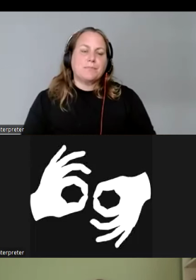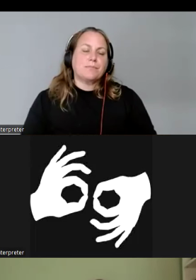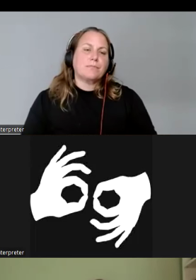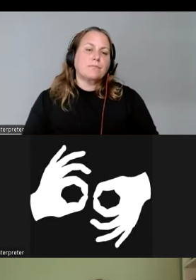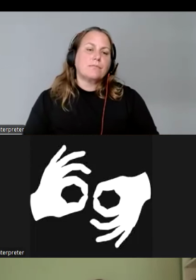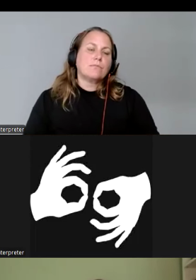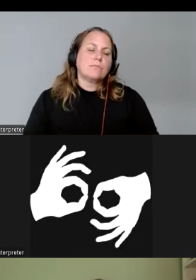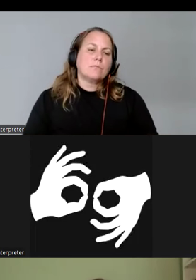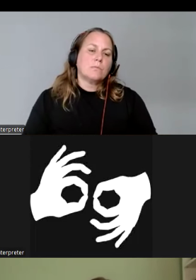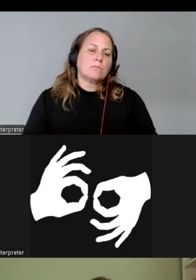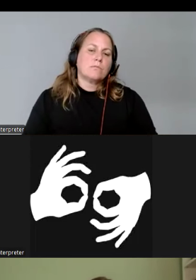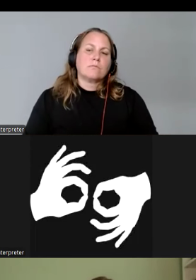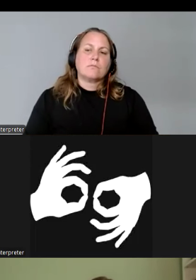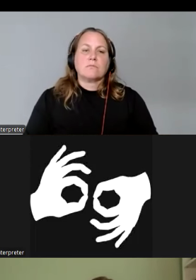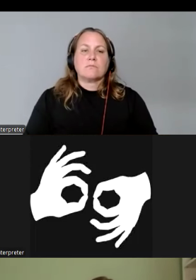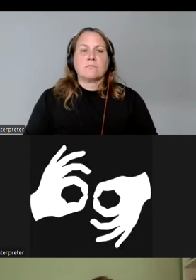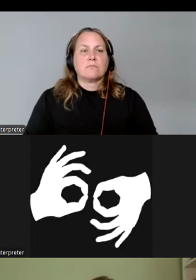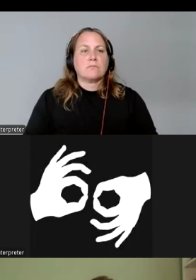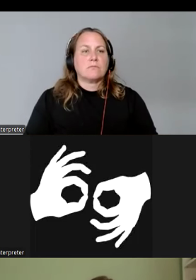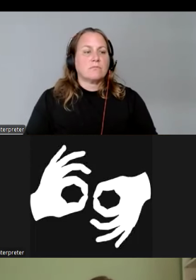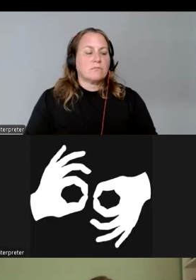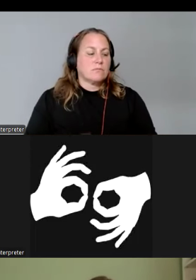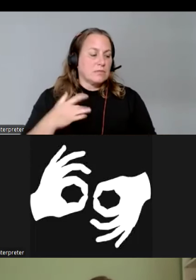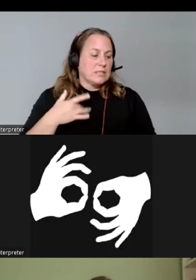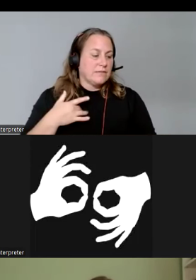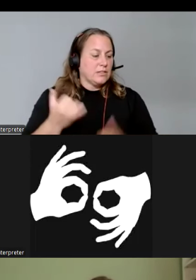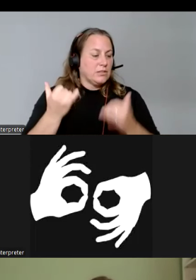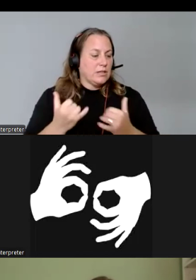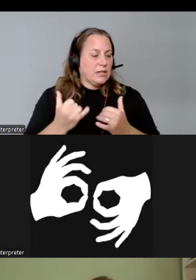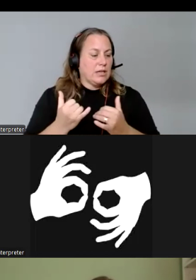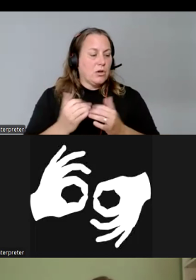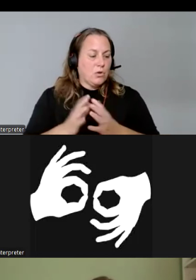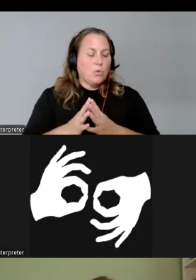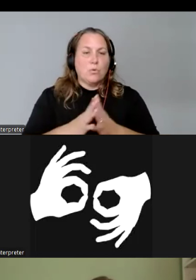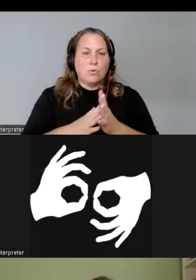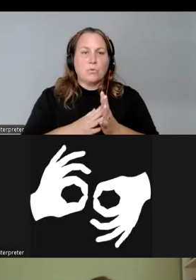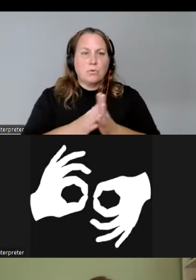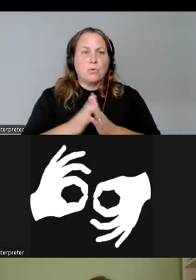And I think we can have the next slide.